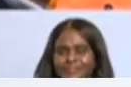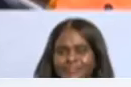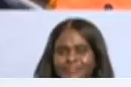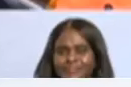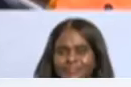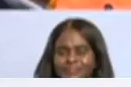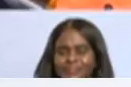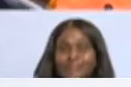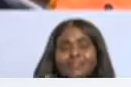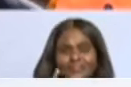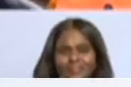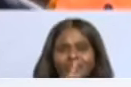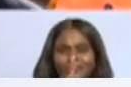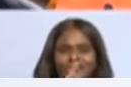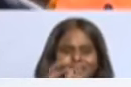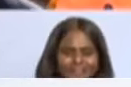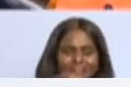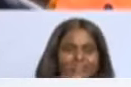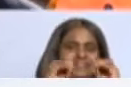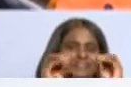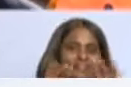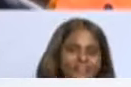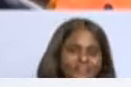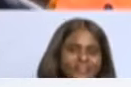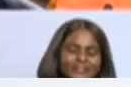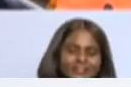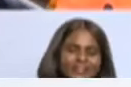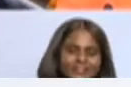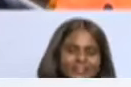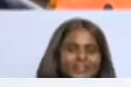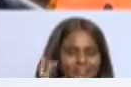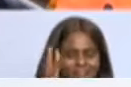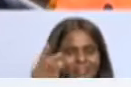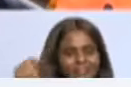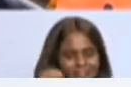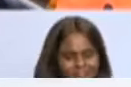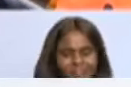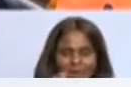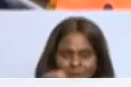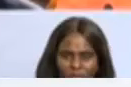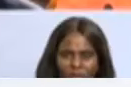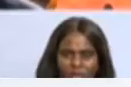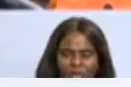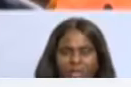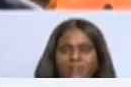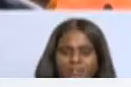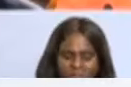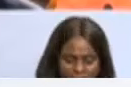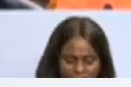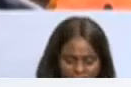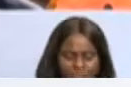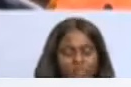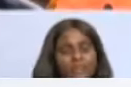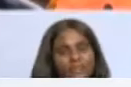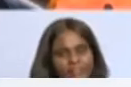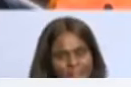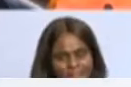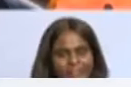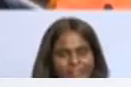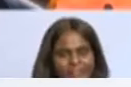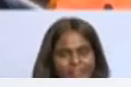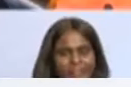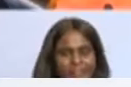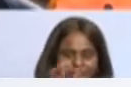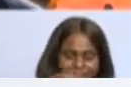Yes, more teachers. That's our commitment. And staff and support staff to